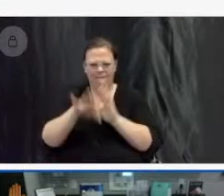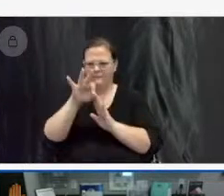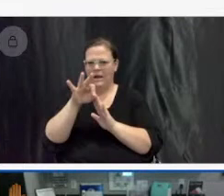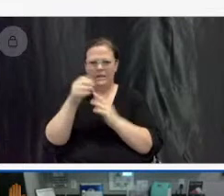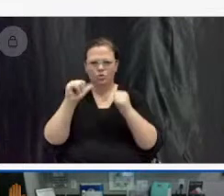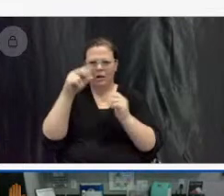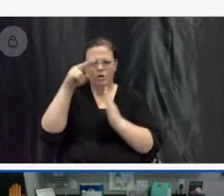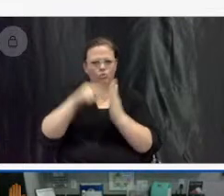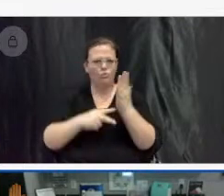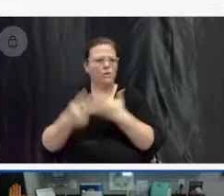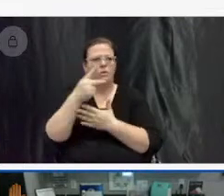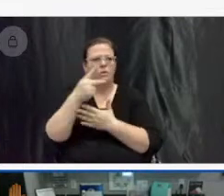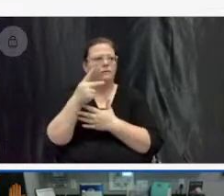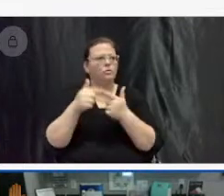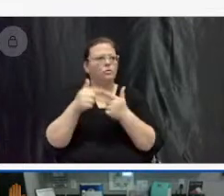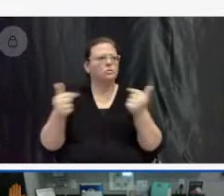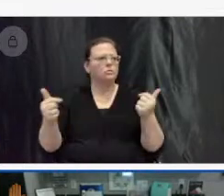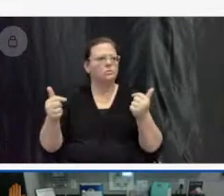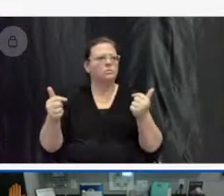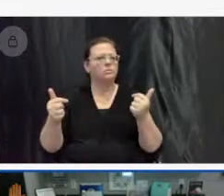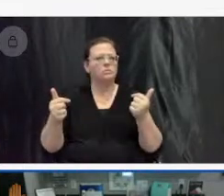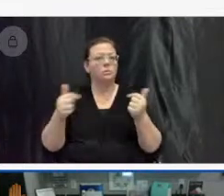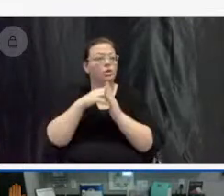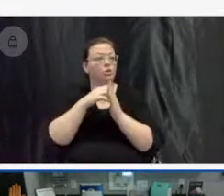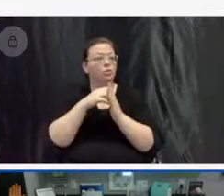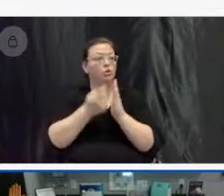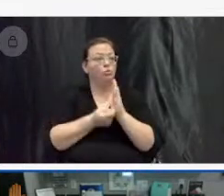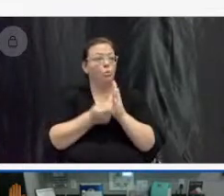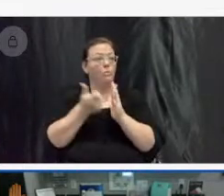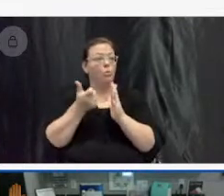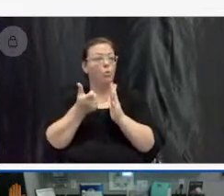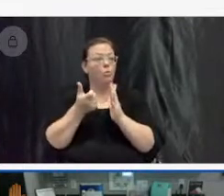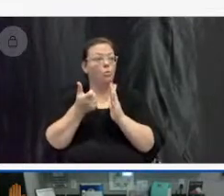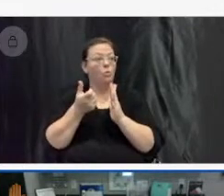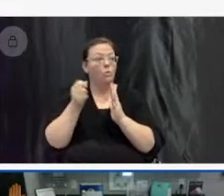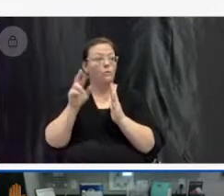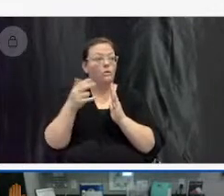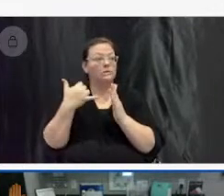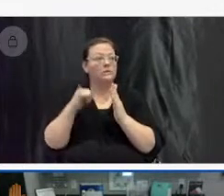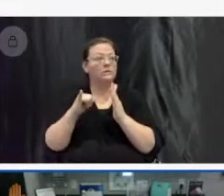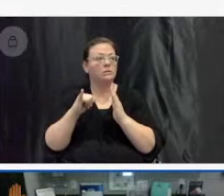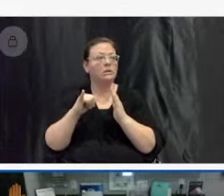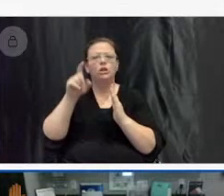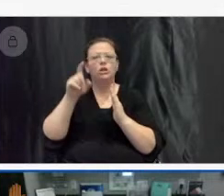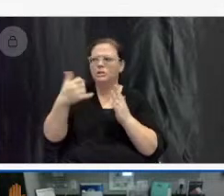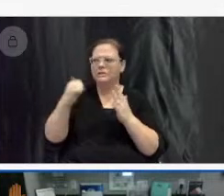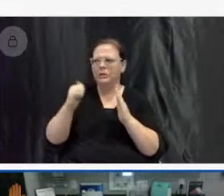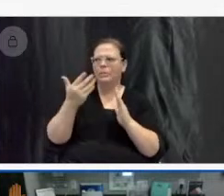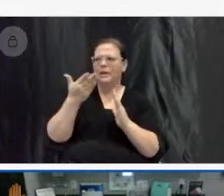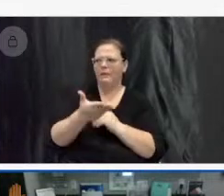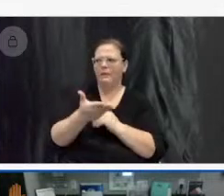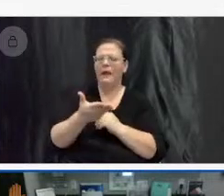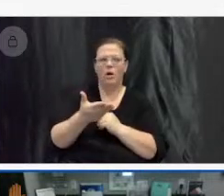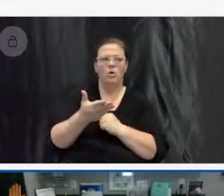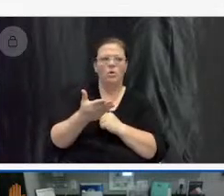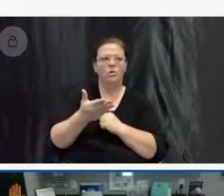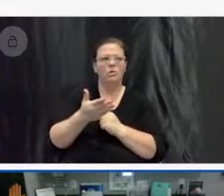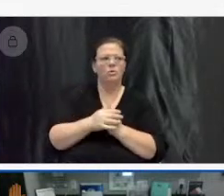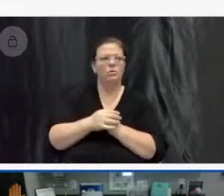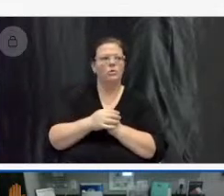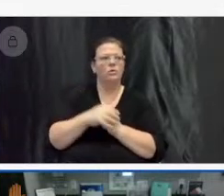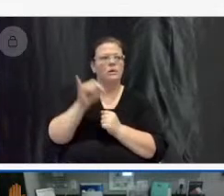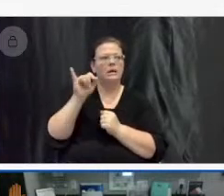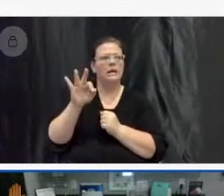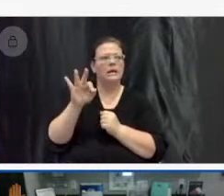just read the reviews and stuff like that. Was it taken down or is it still? It should be still up. If